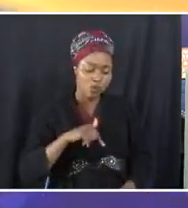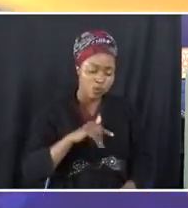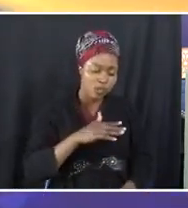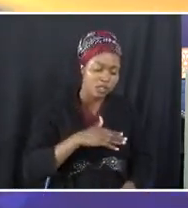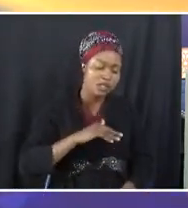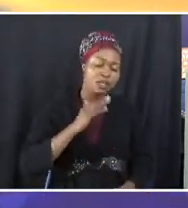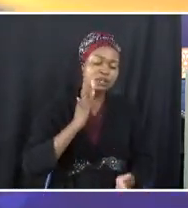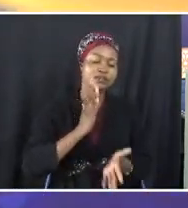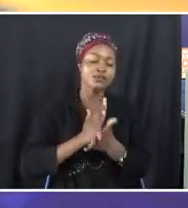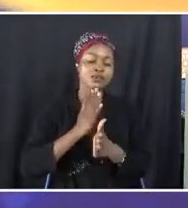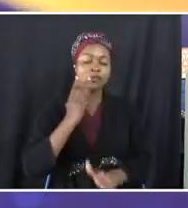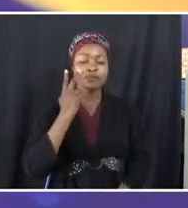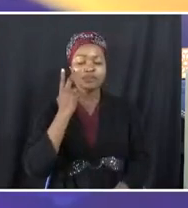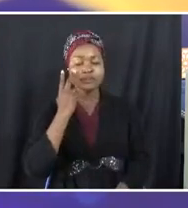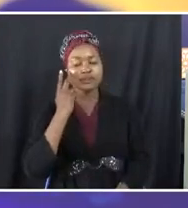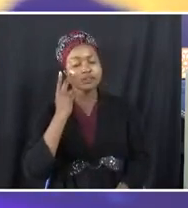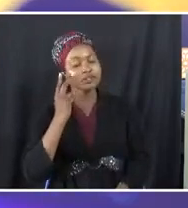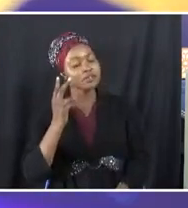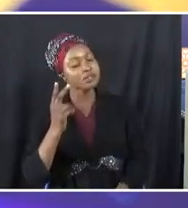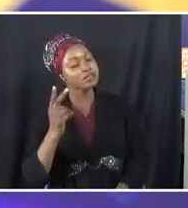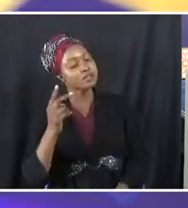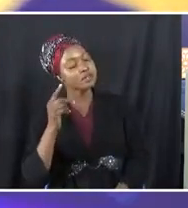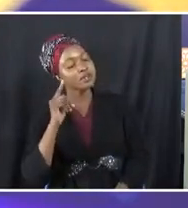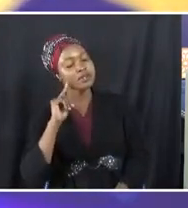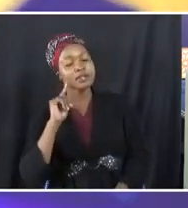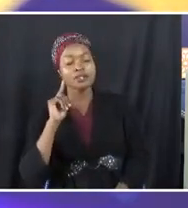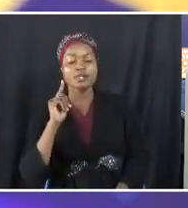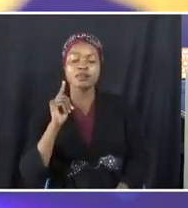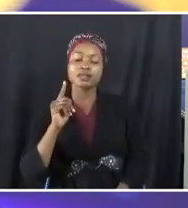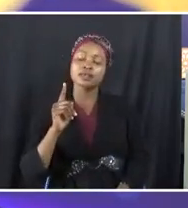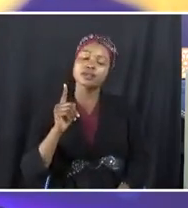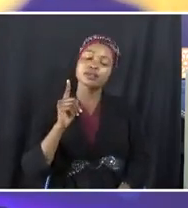We shall behold.